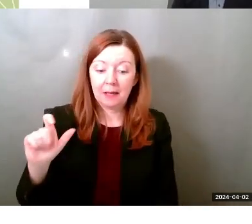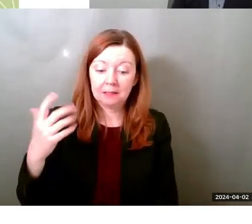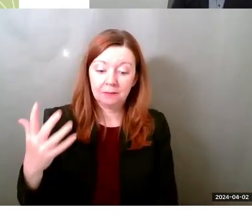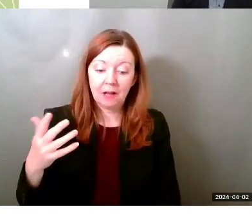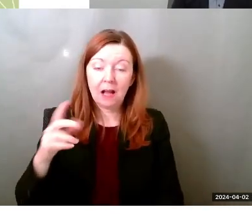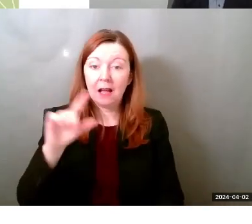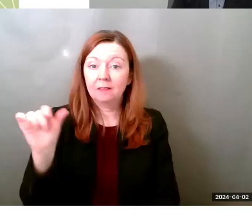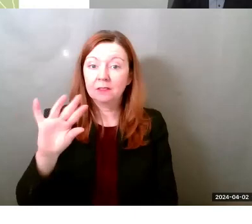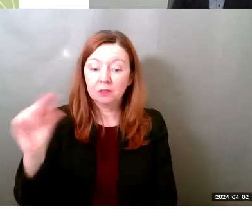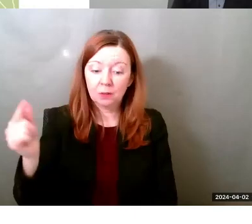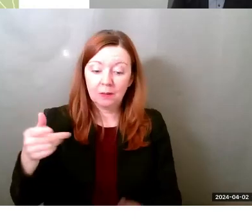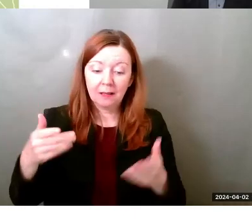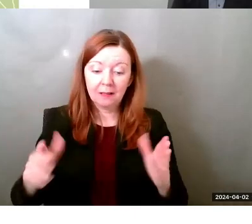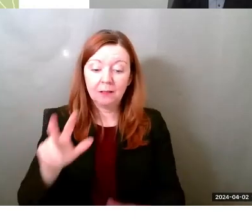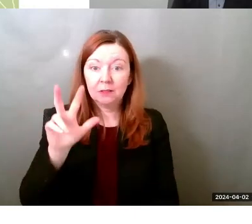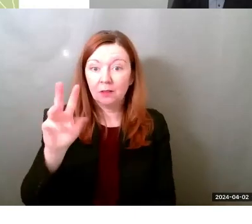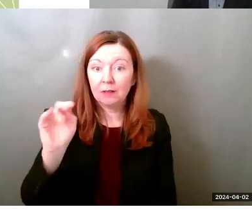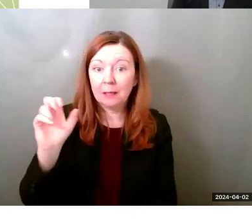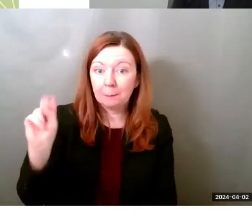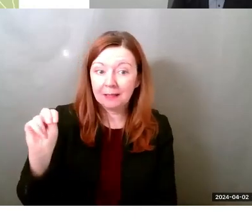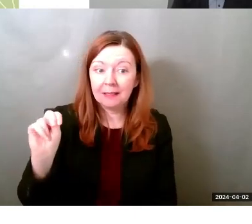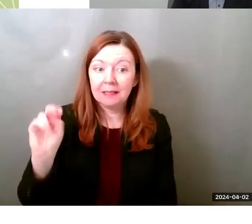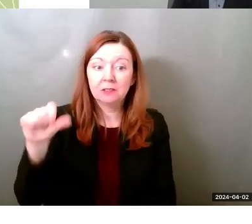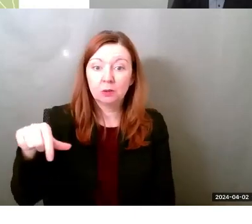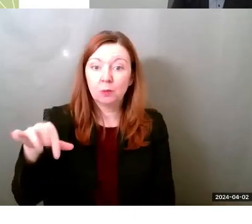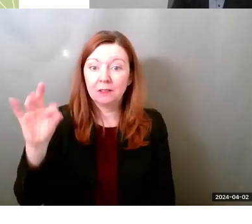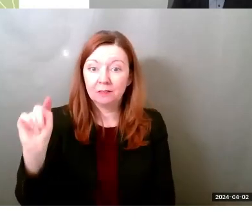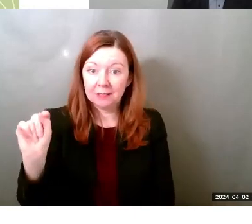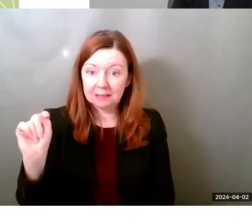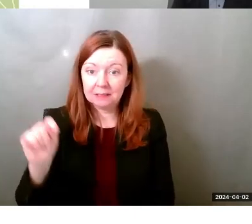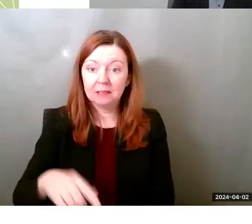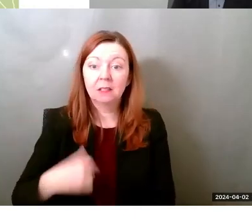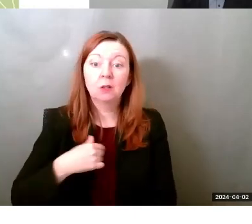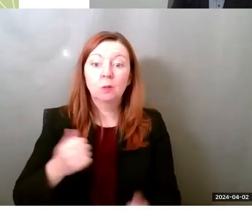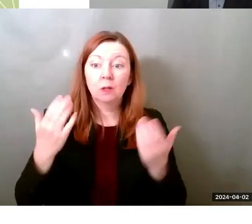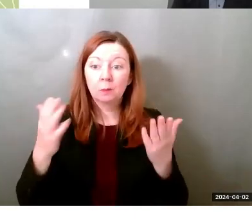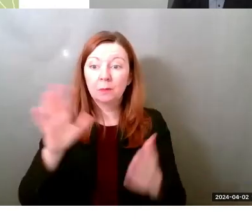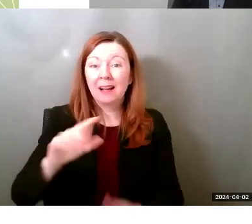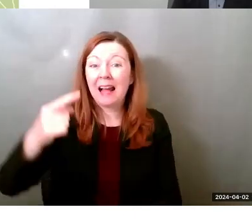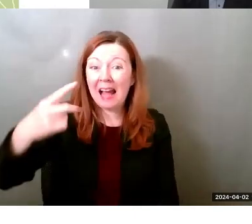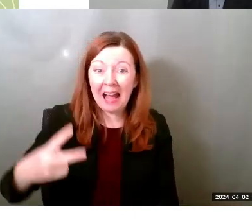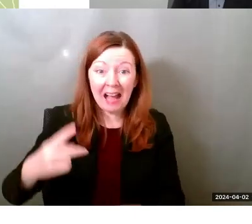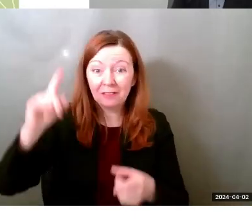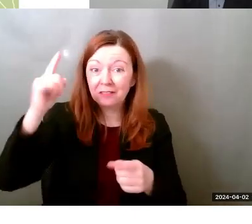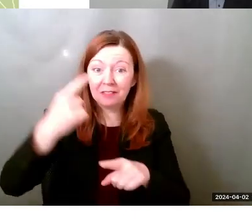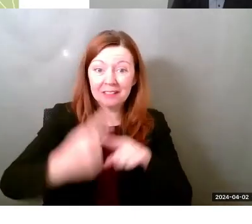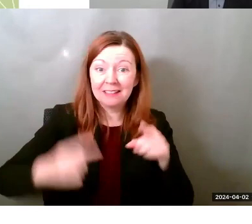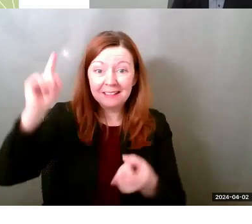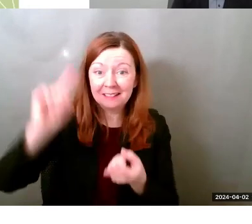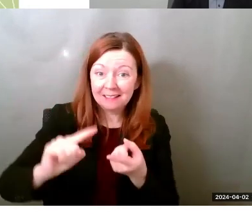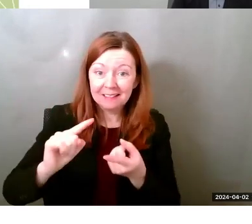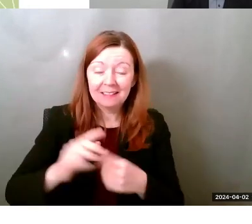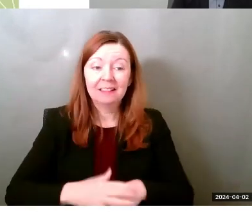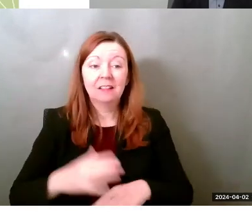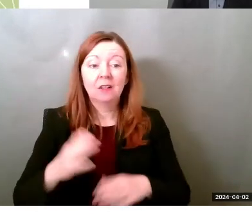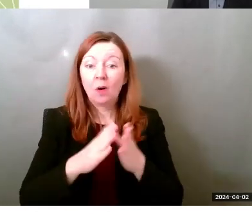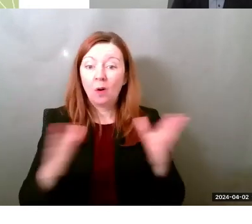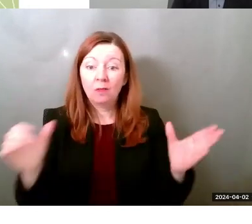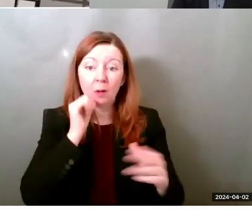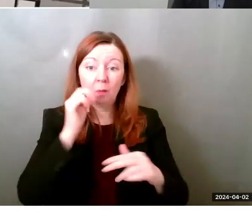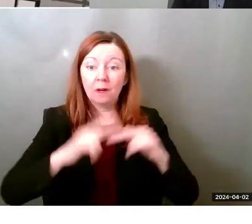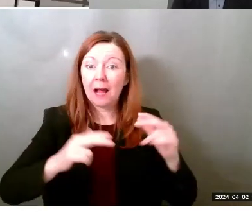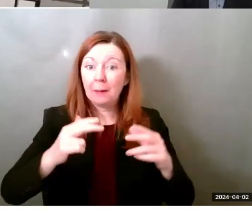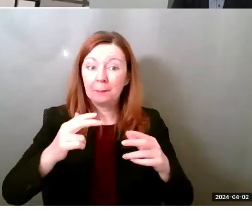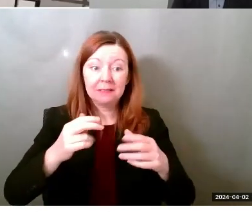allows almost 3 million square feet of building by right. We're proposing around half of that. Overall, we are not building